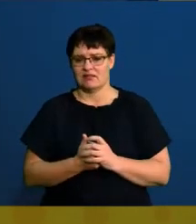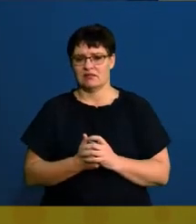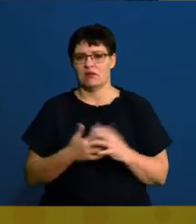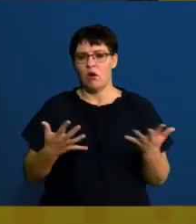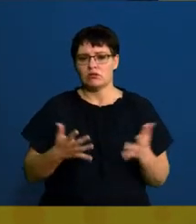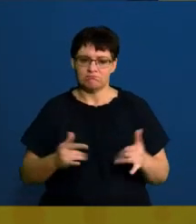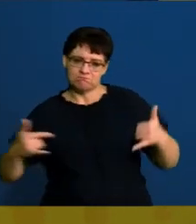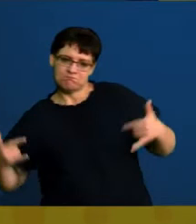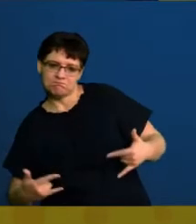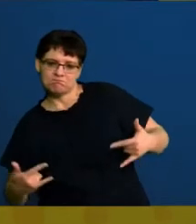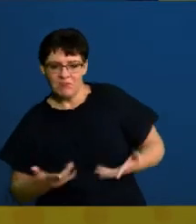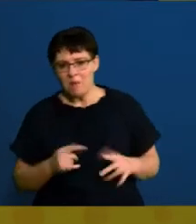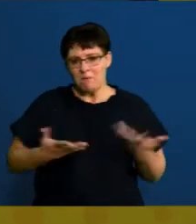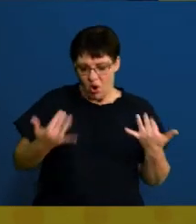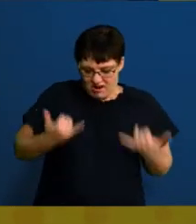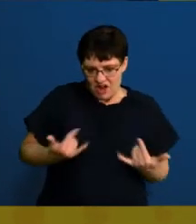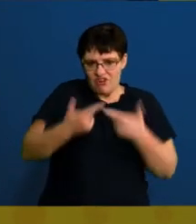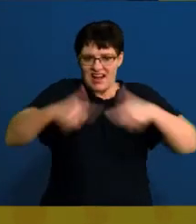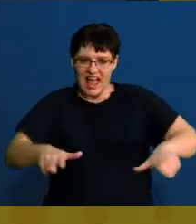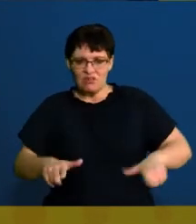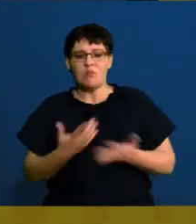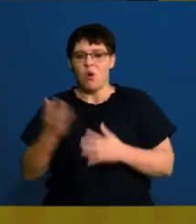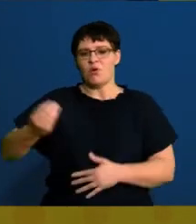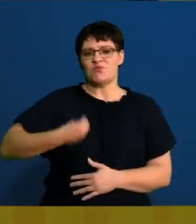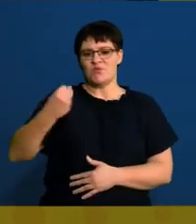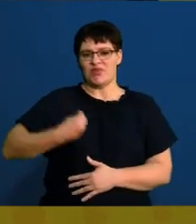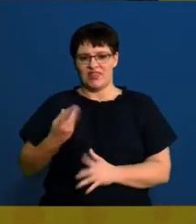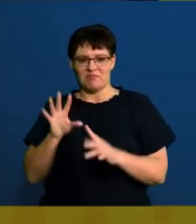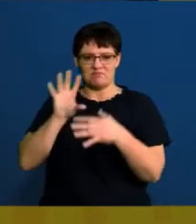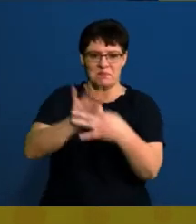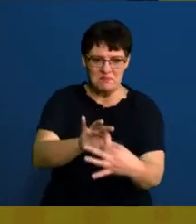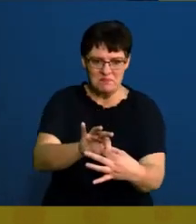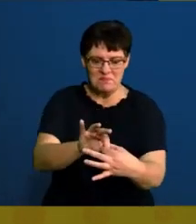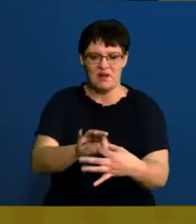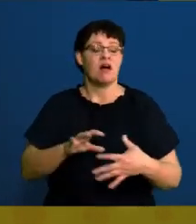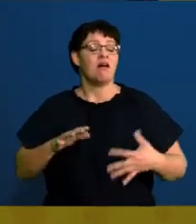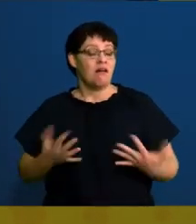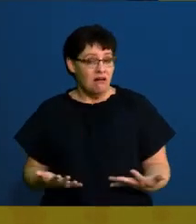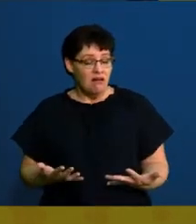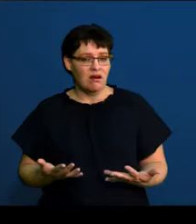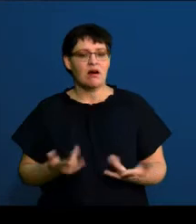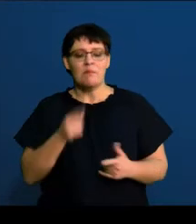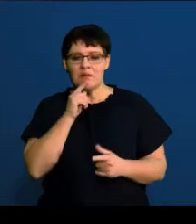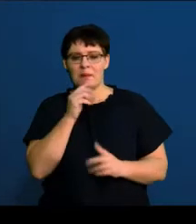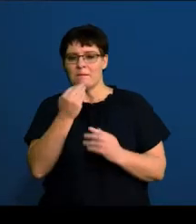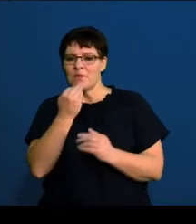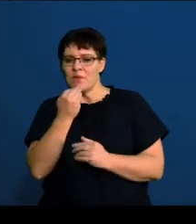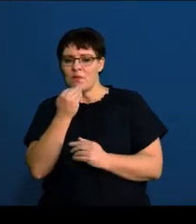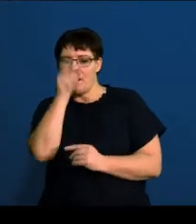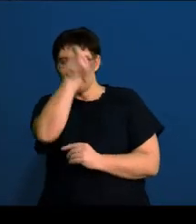hip and happening, more current language to attract the current generation. Again, it goes back to the target